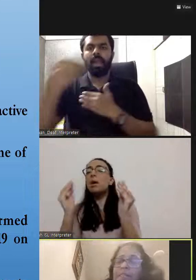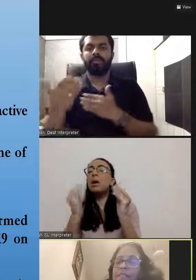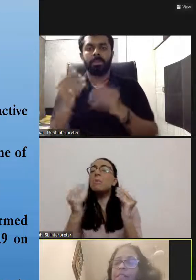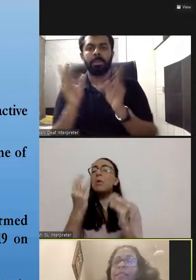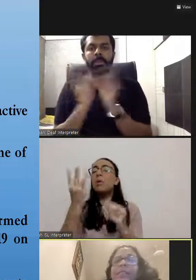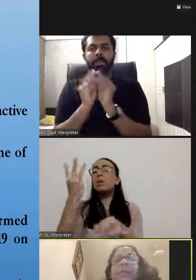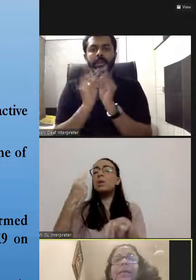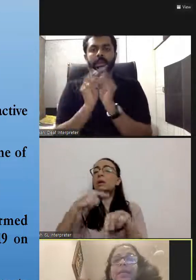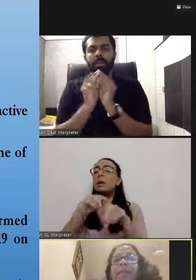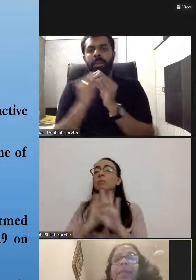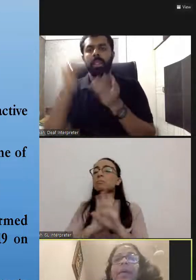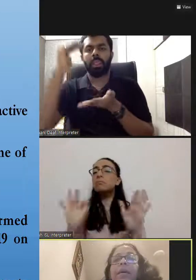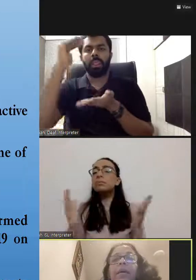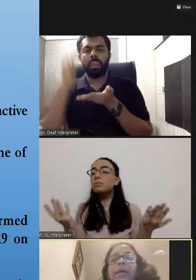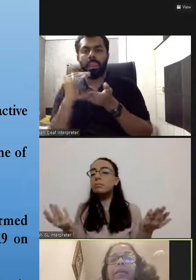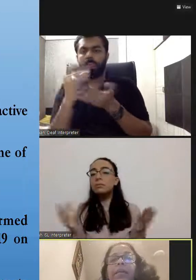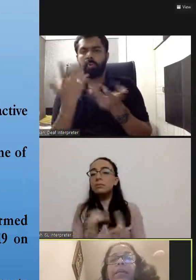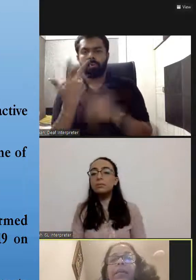SDGs